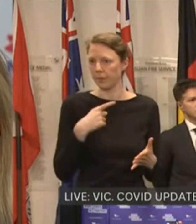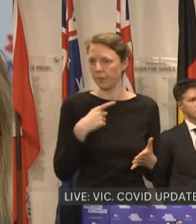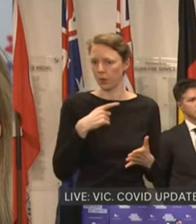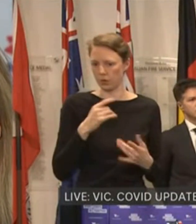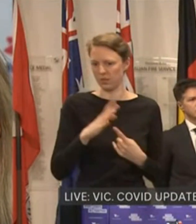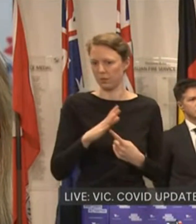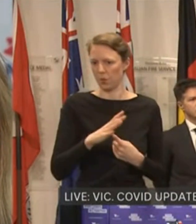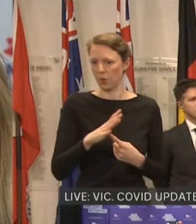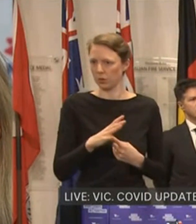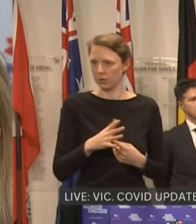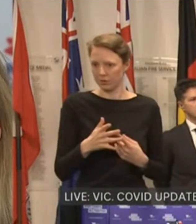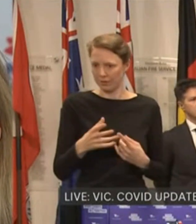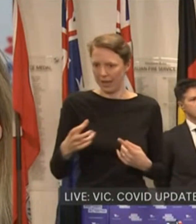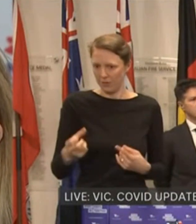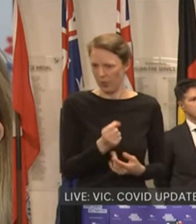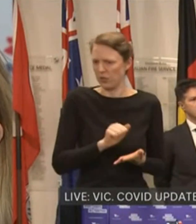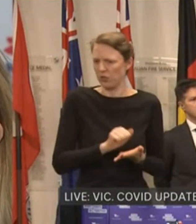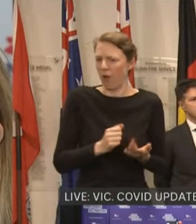system going.